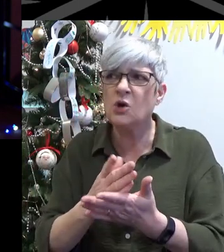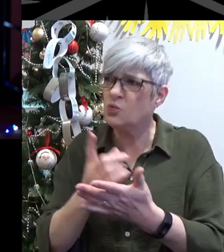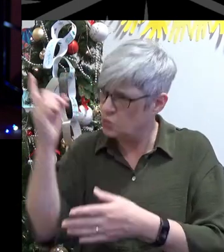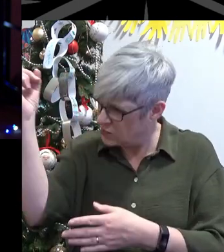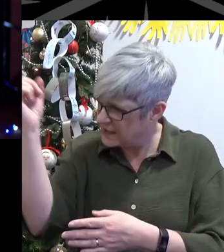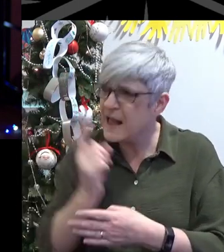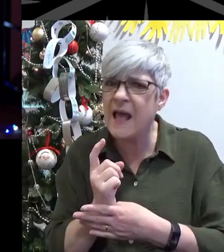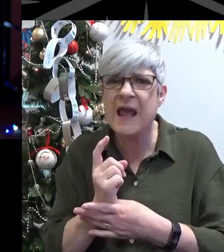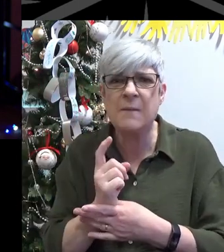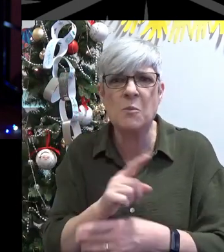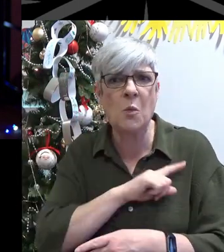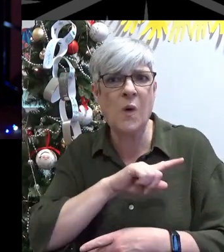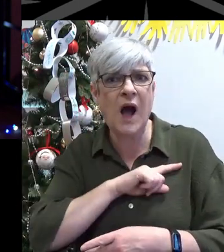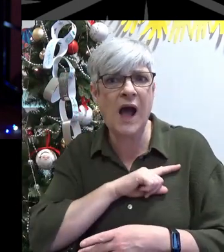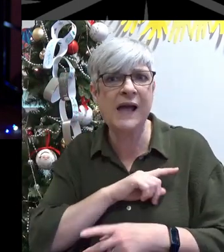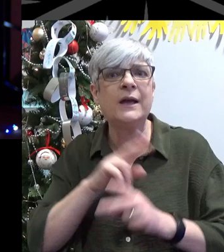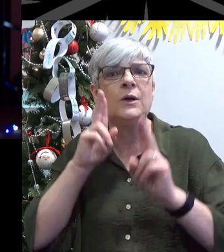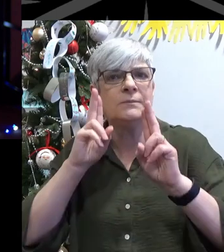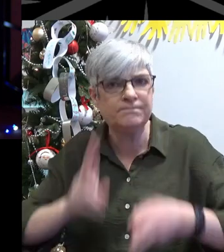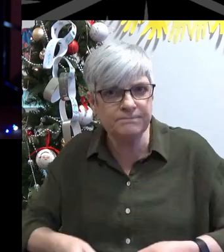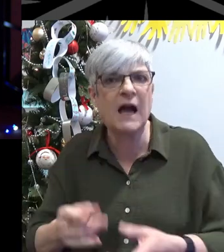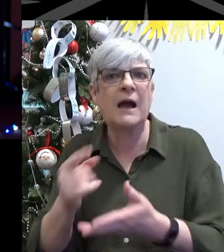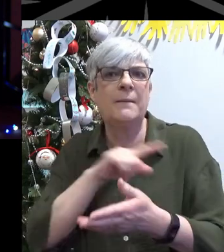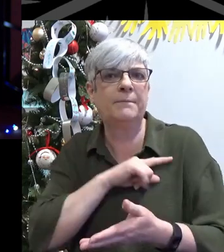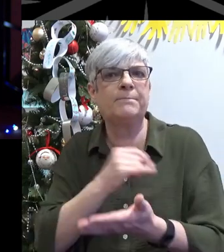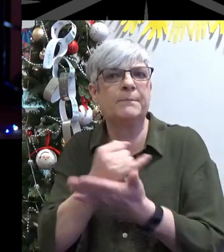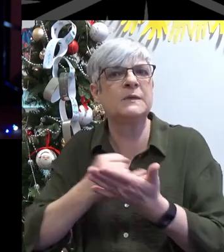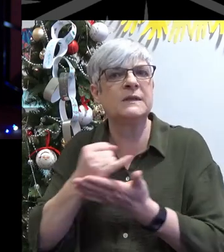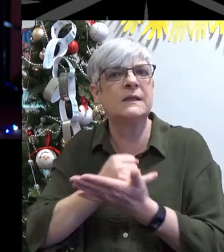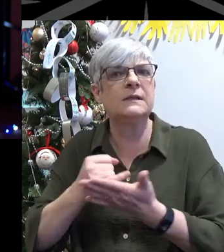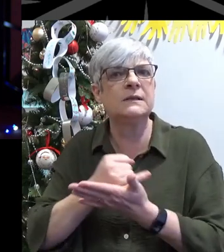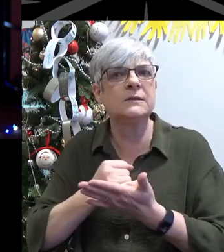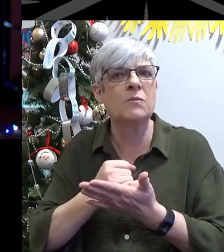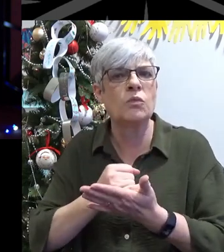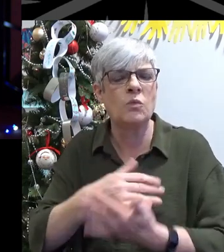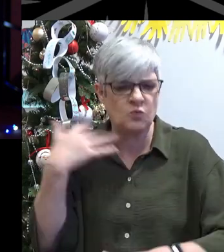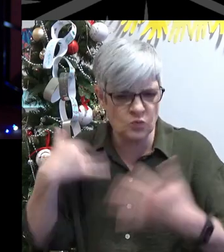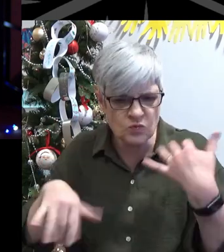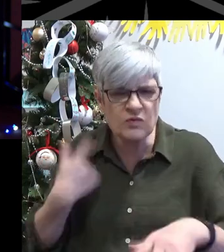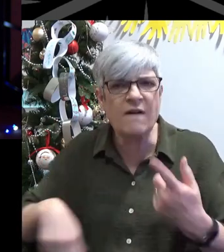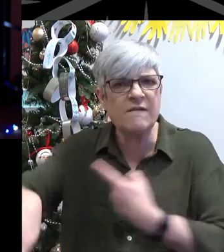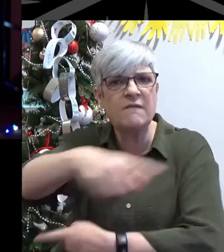die for sinners, that you came to suffer for us.